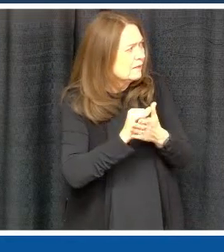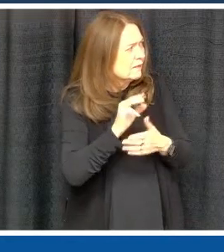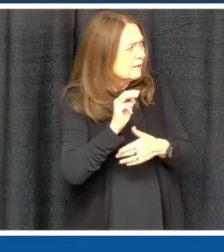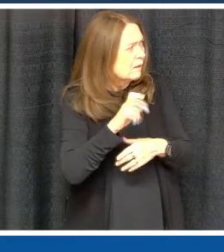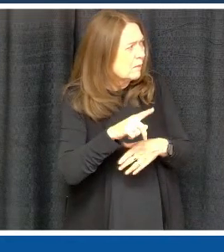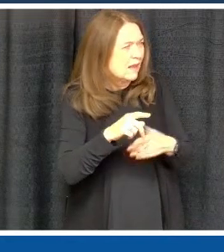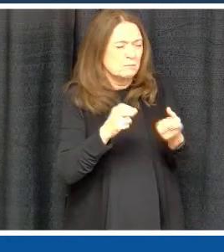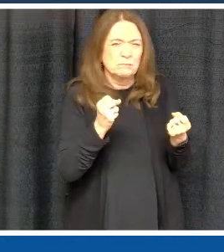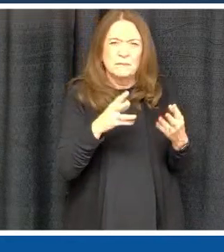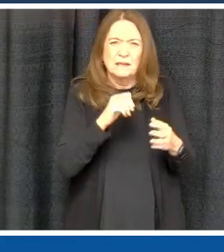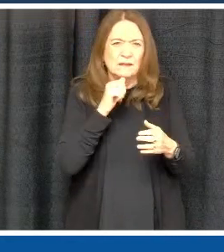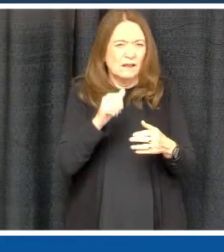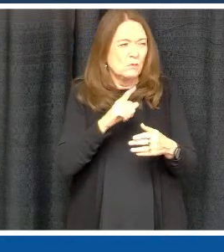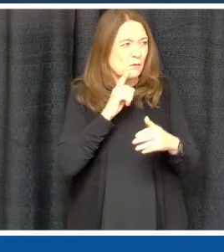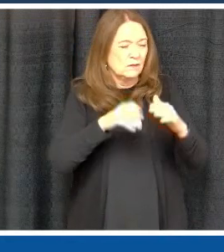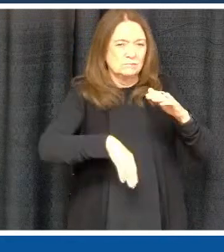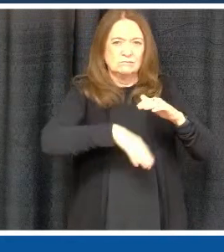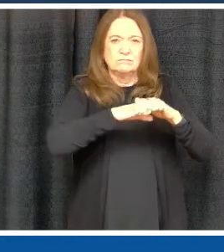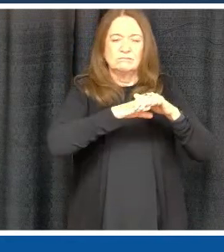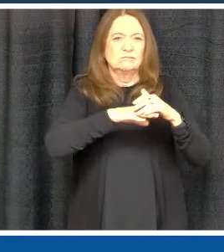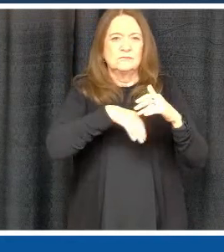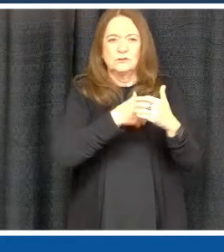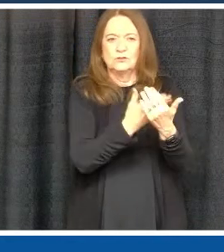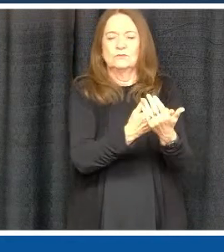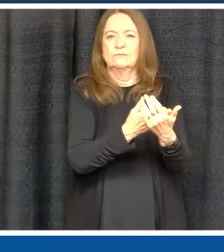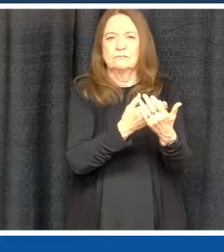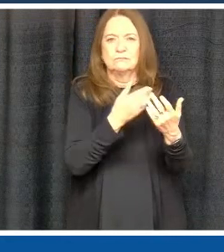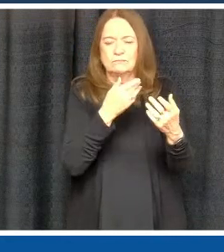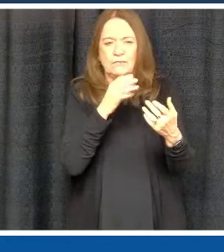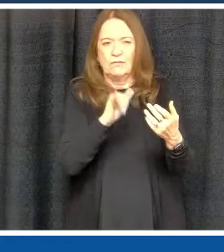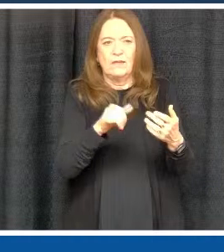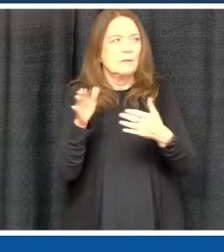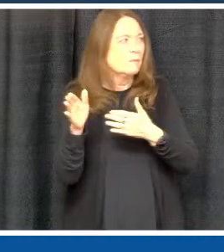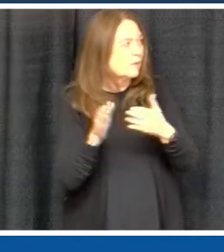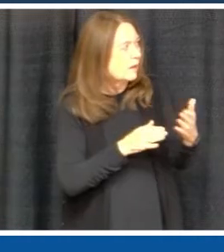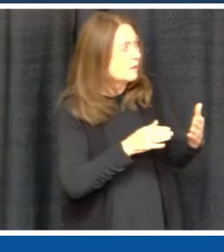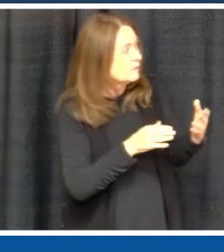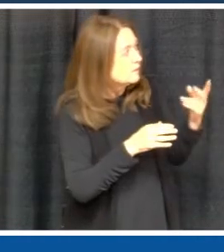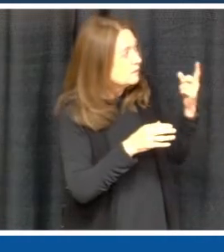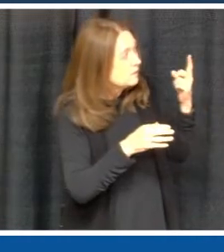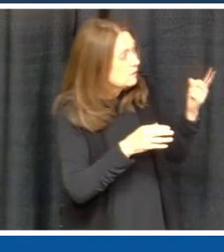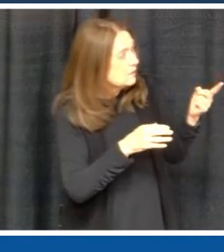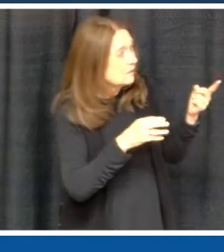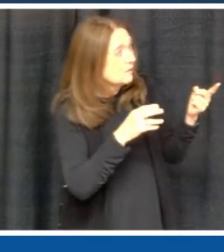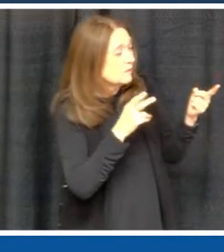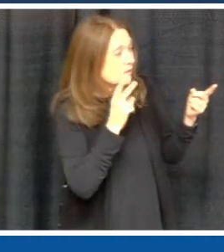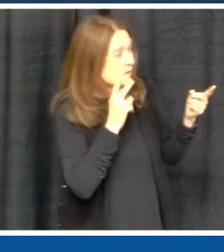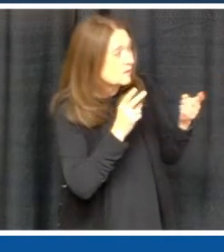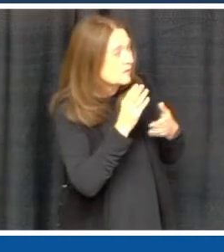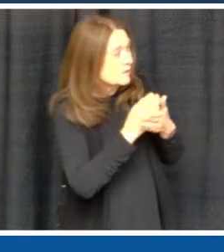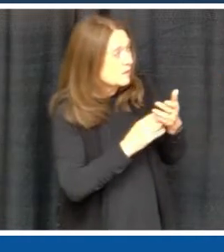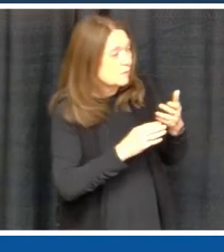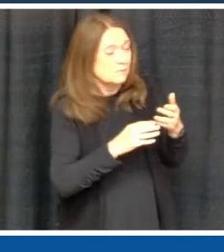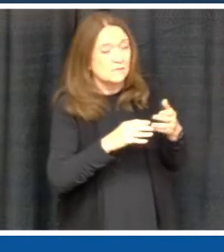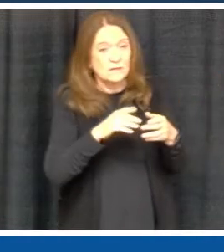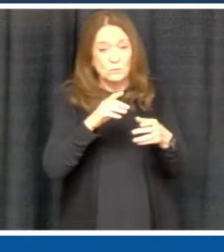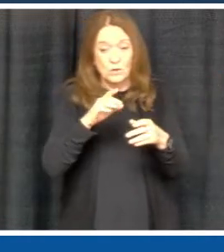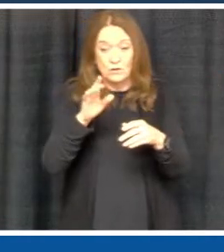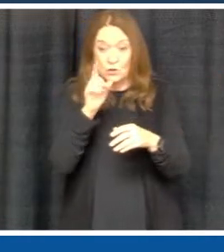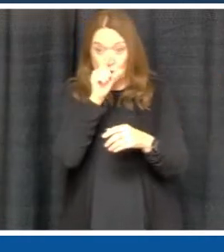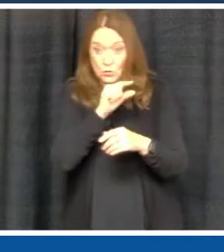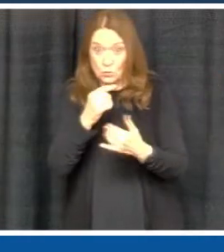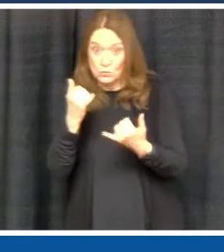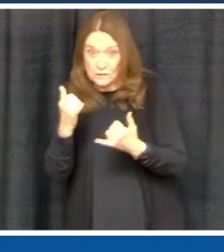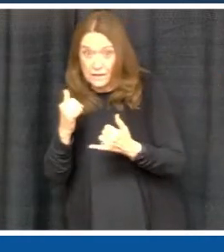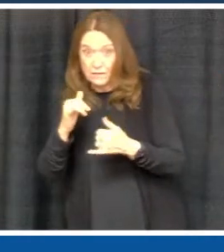lived up to this plan. I can see an area where Hemlock and Google are there now. It was intended to be residential neighborhoods.